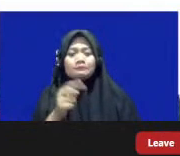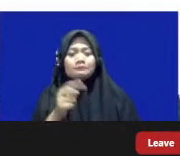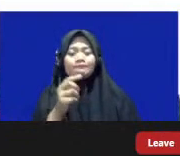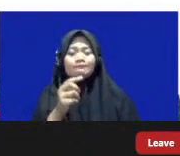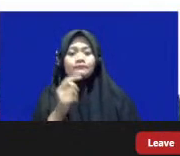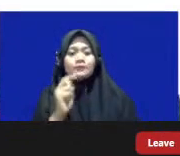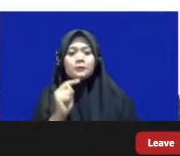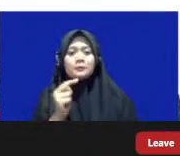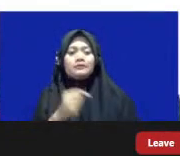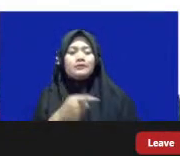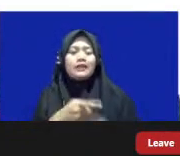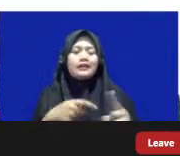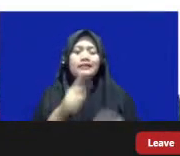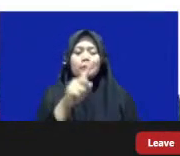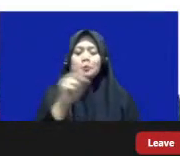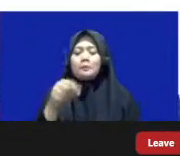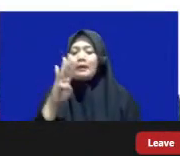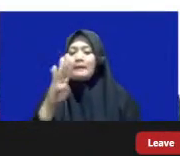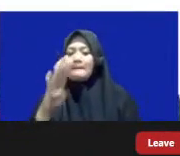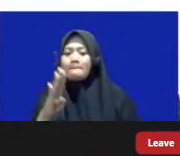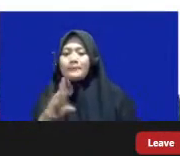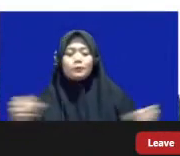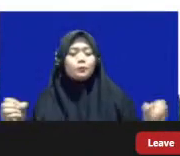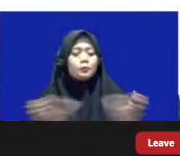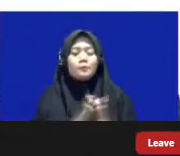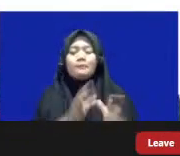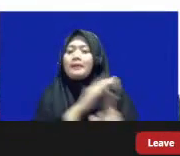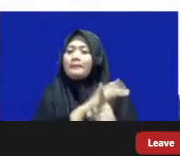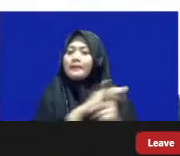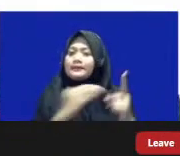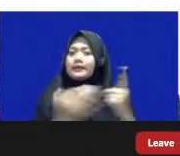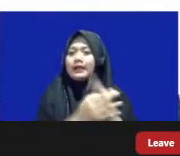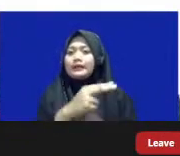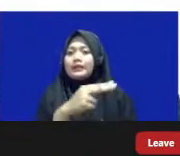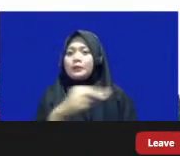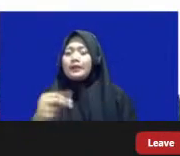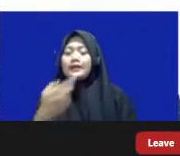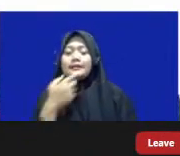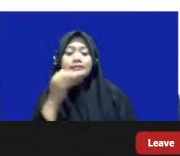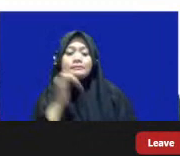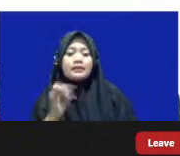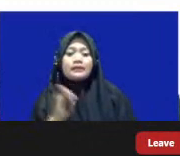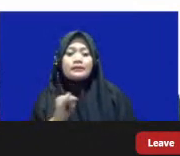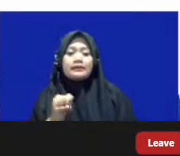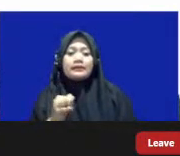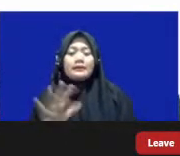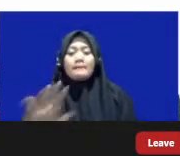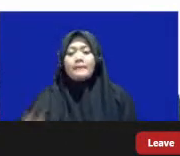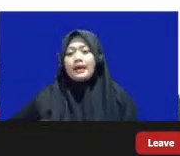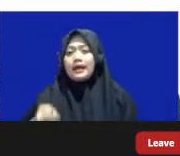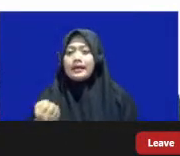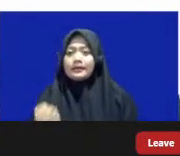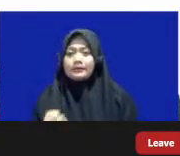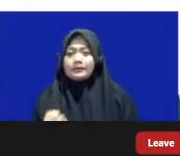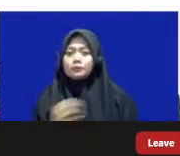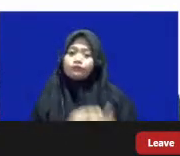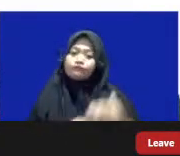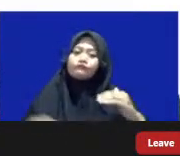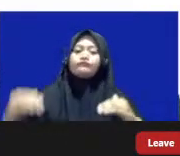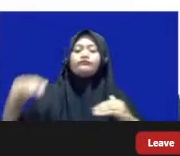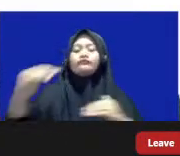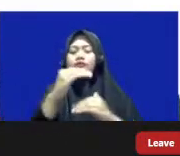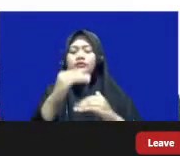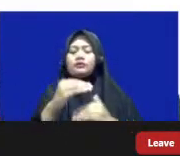Similarly, Bangladesh has a significant youth population. As future leaders, it is